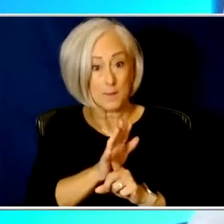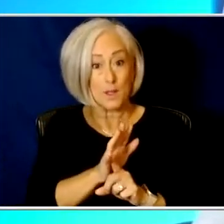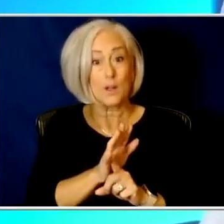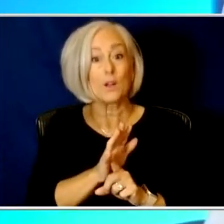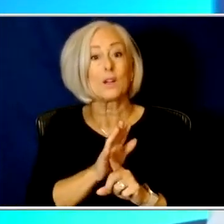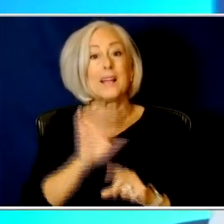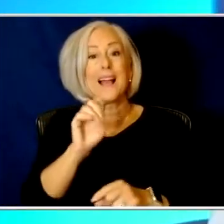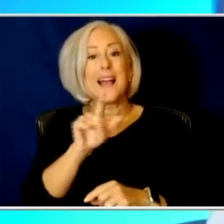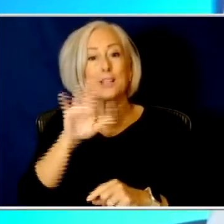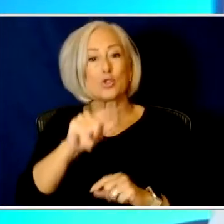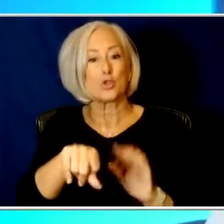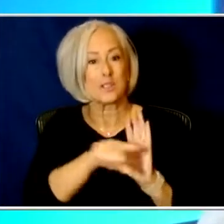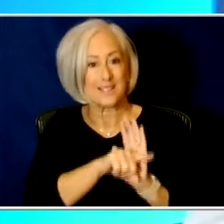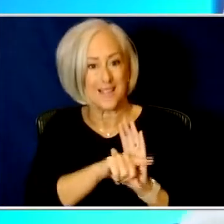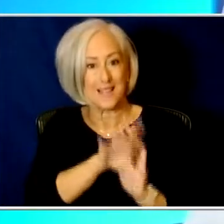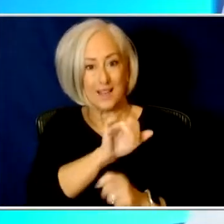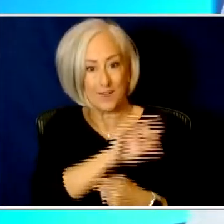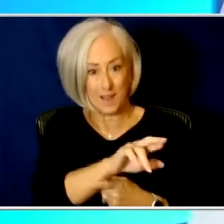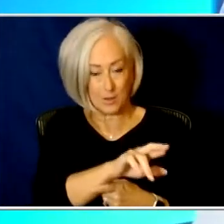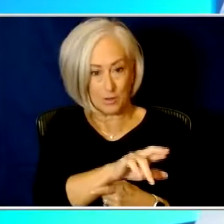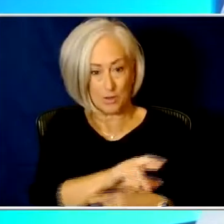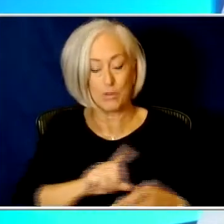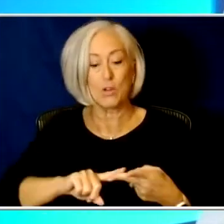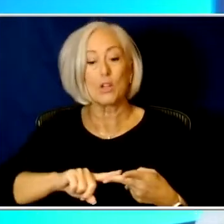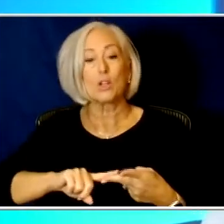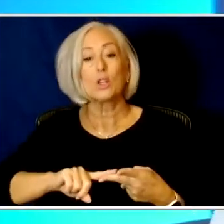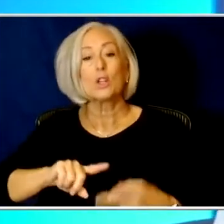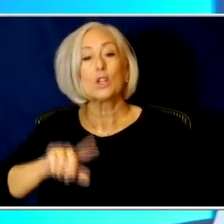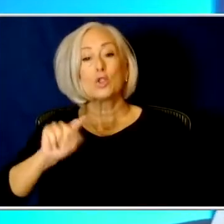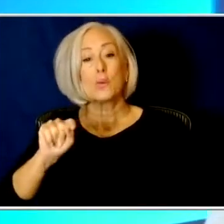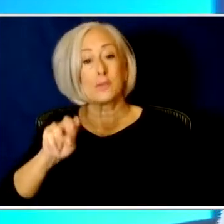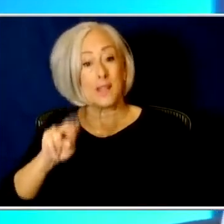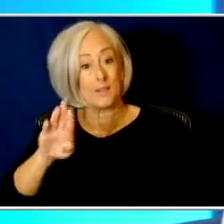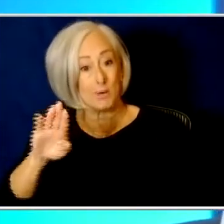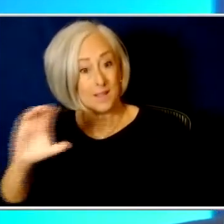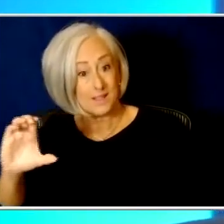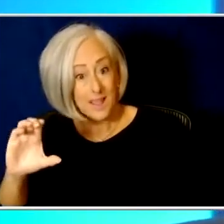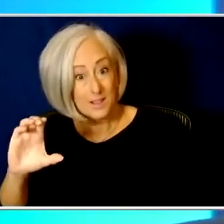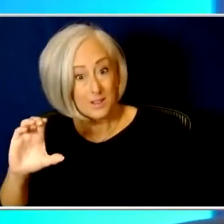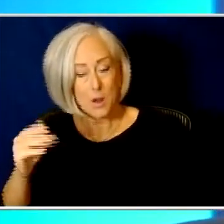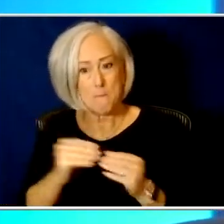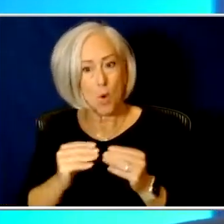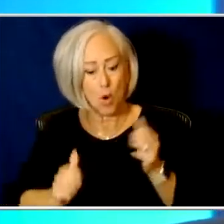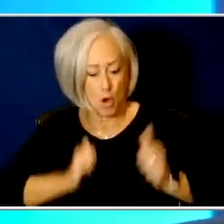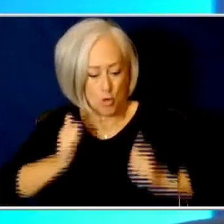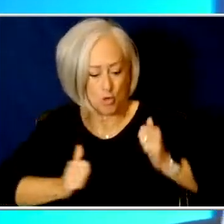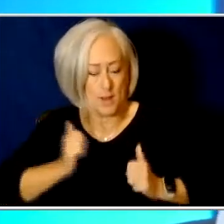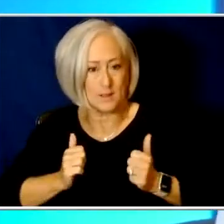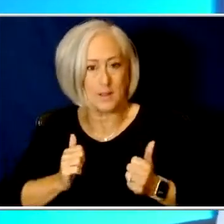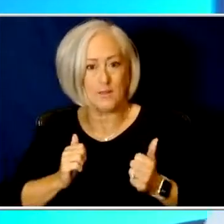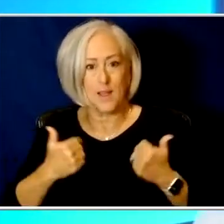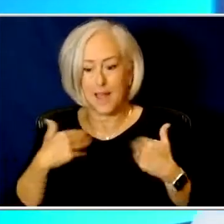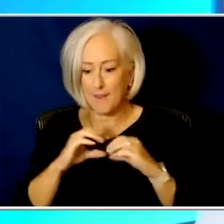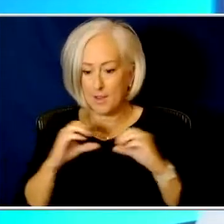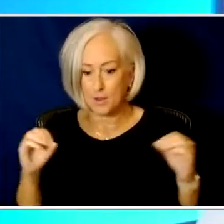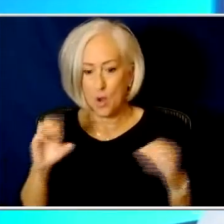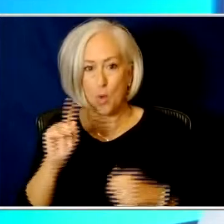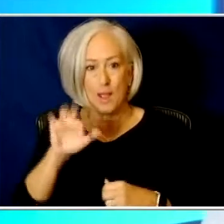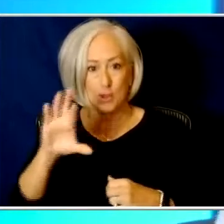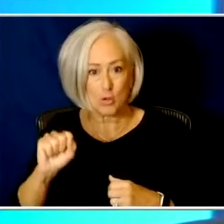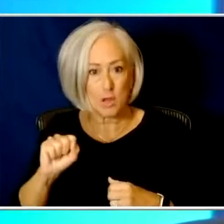is a more aggressive subtype, and it's the type that doesn't have any estrogen receptor, progesterone receptor, or